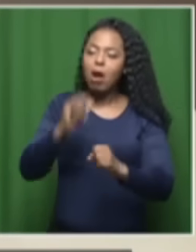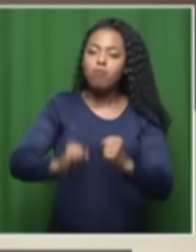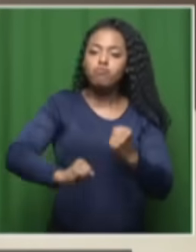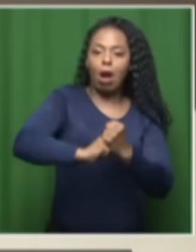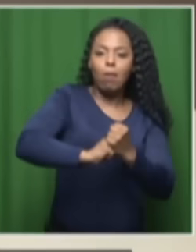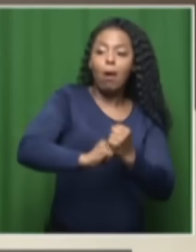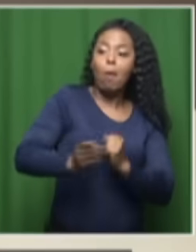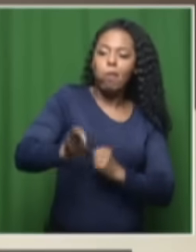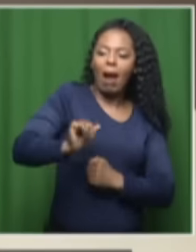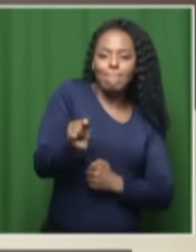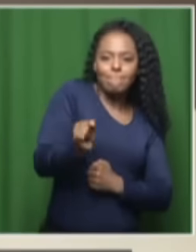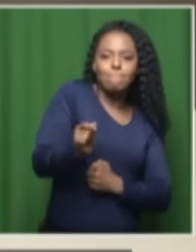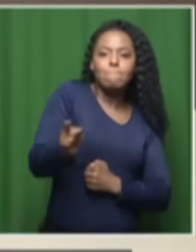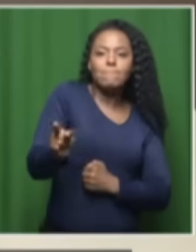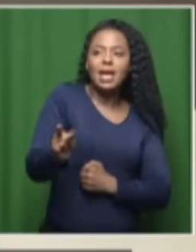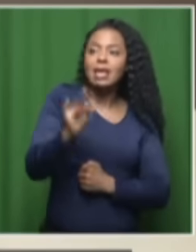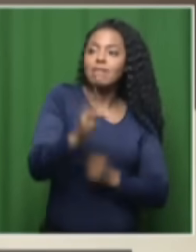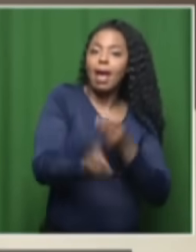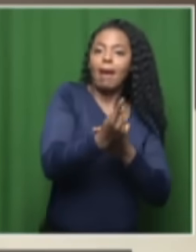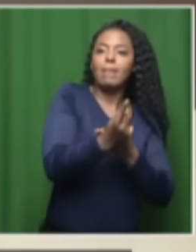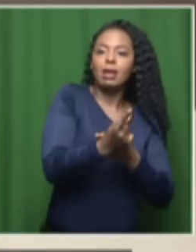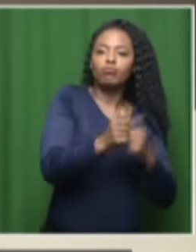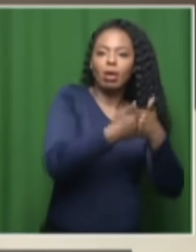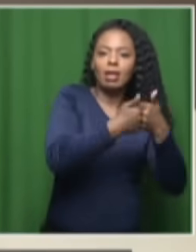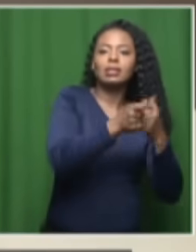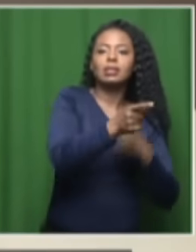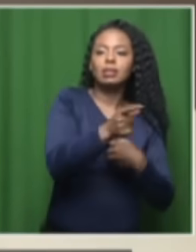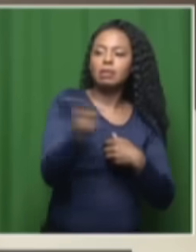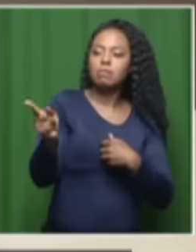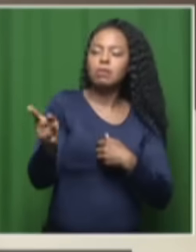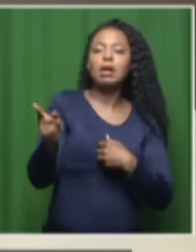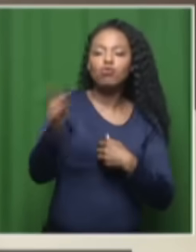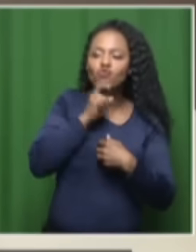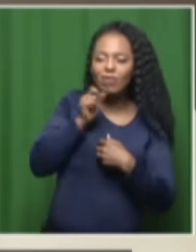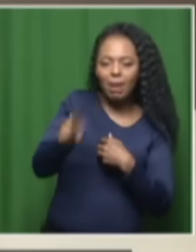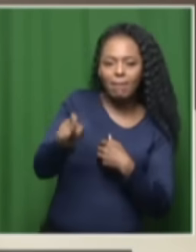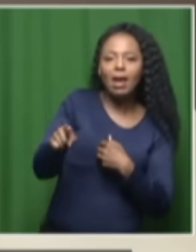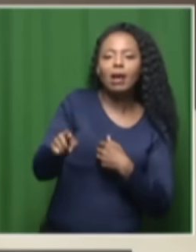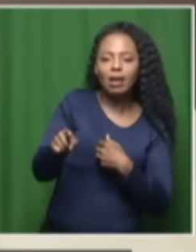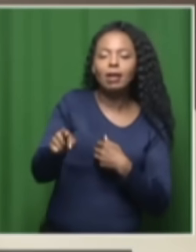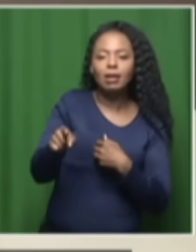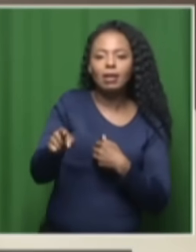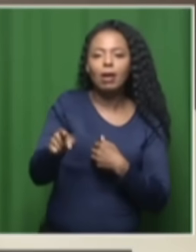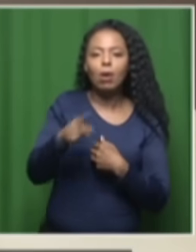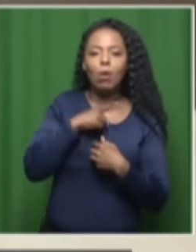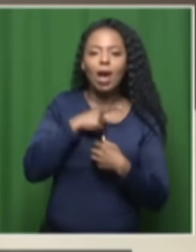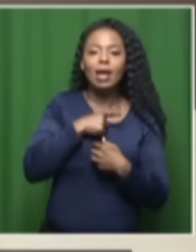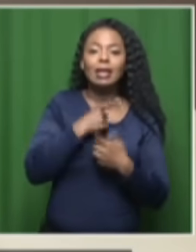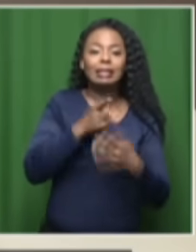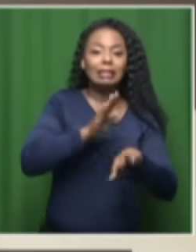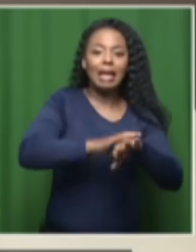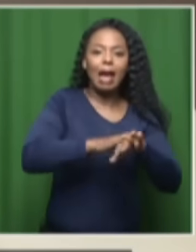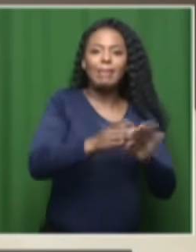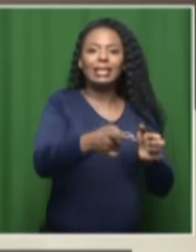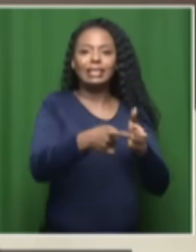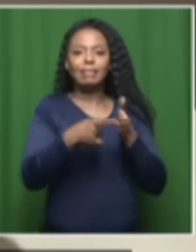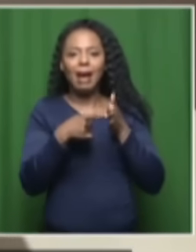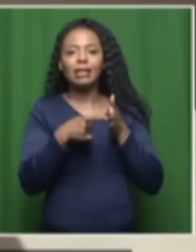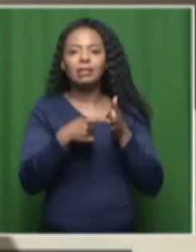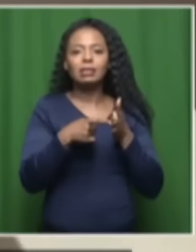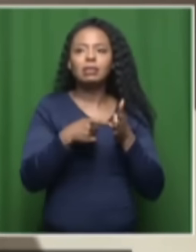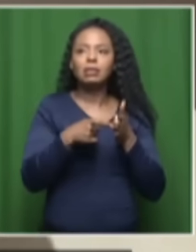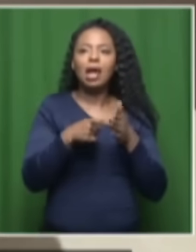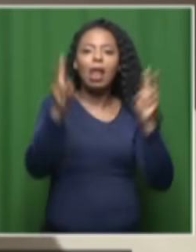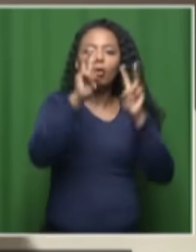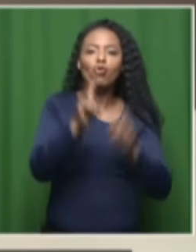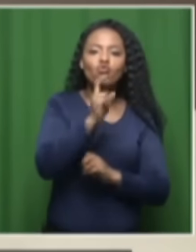again we have a little sprint at a time when people are using more demand. And that's part of the problem, is that we have